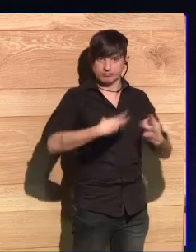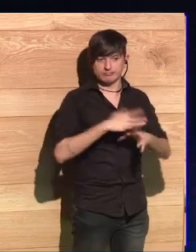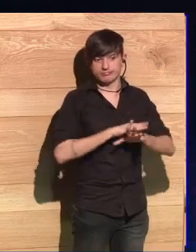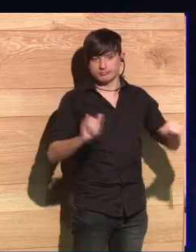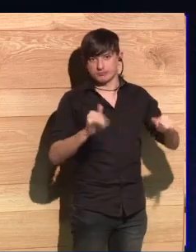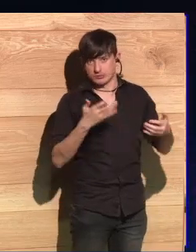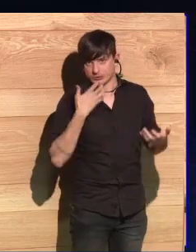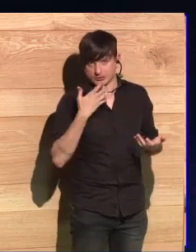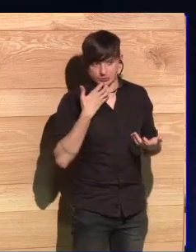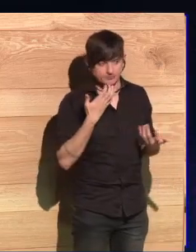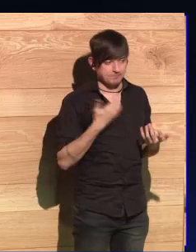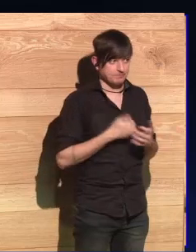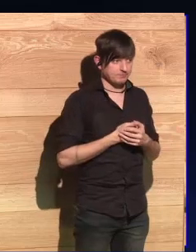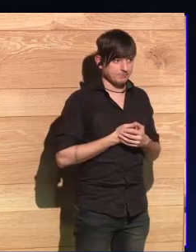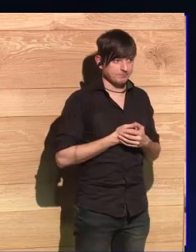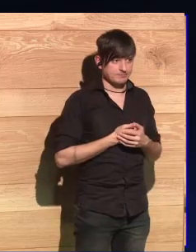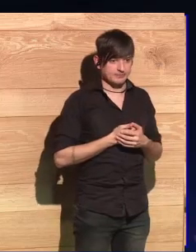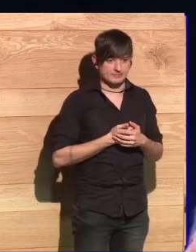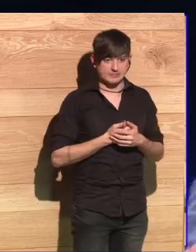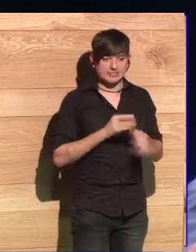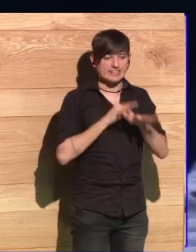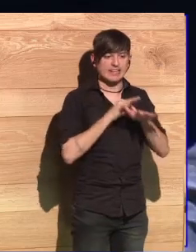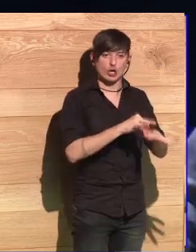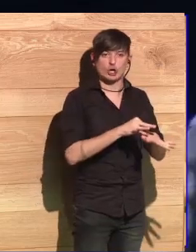trying to draw the line. For example,